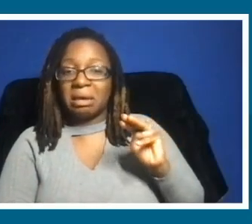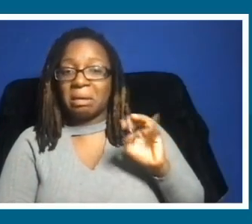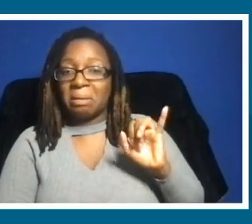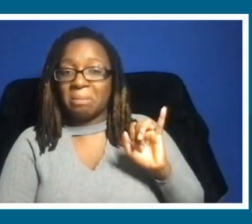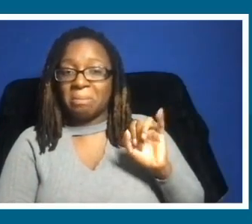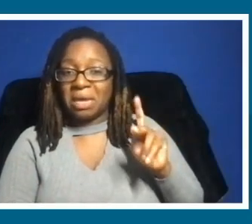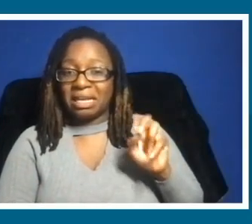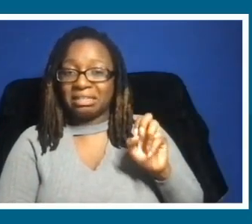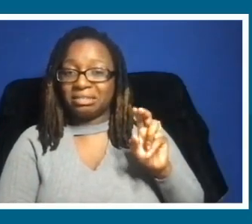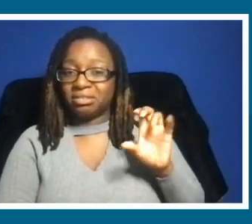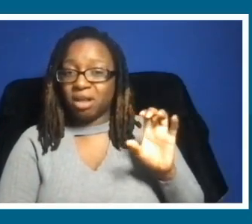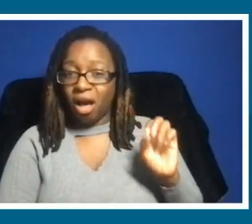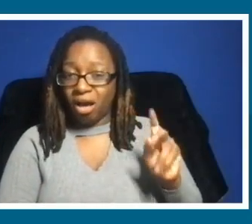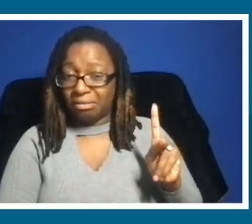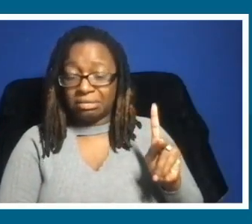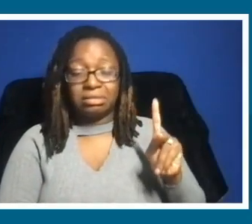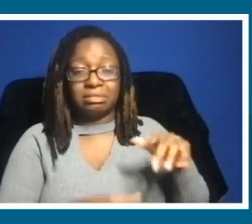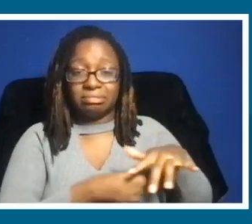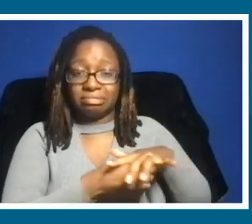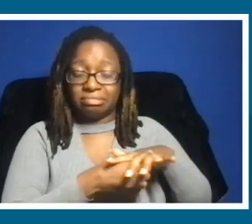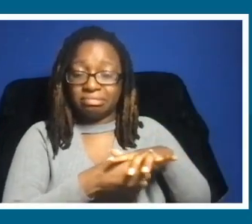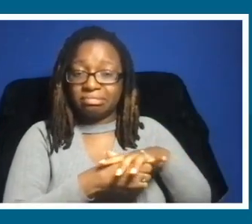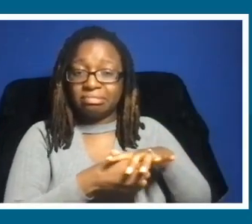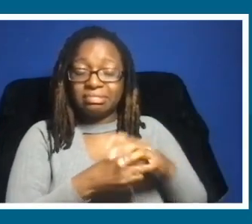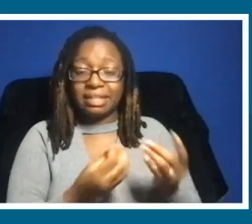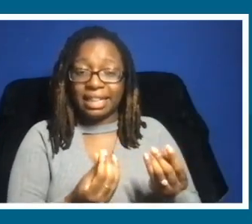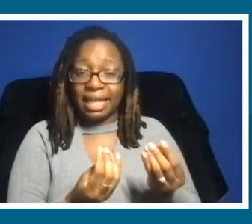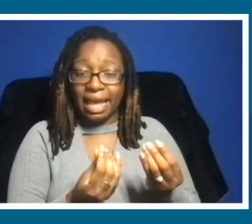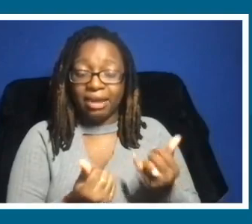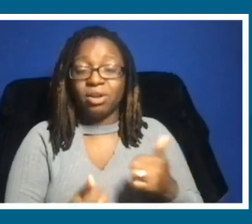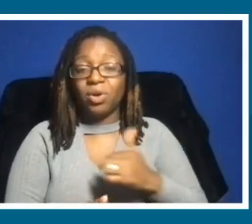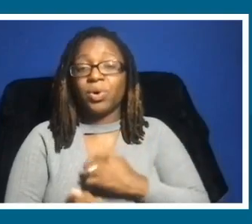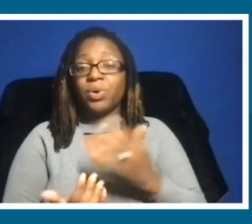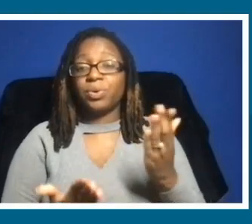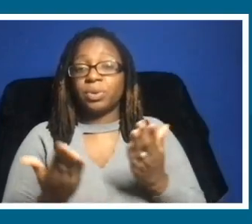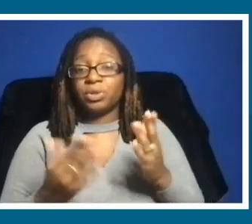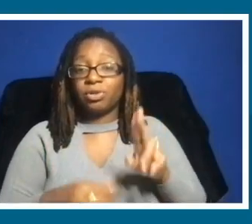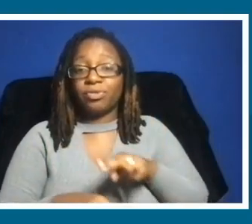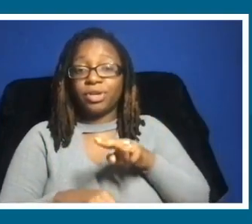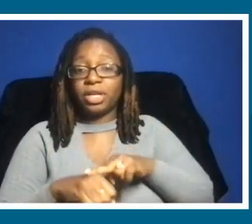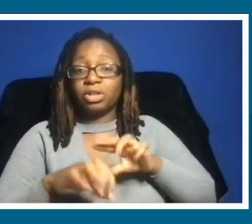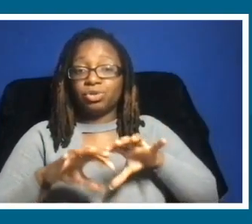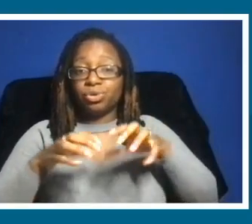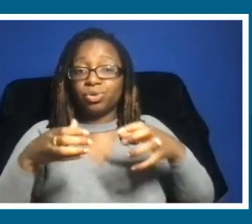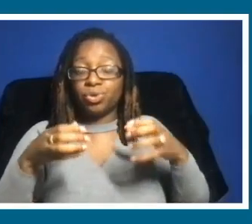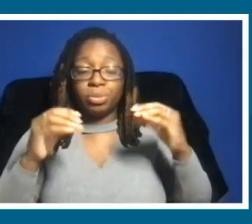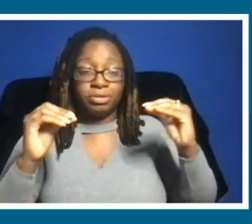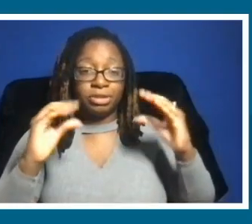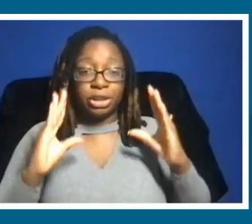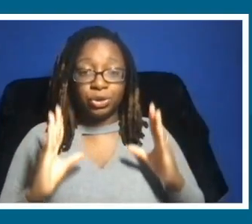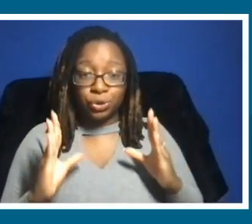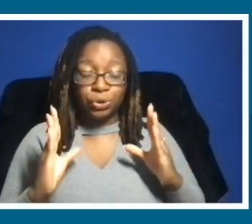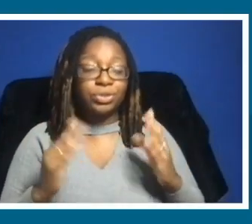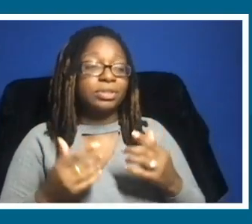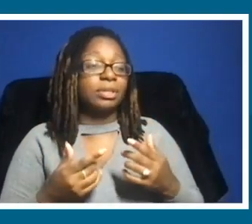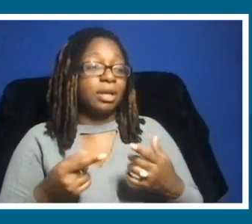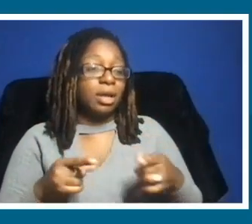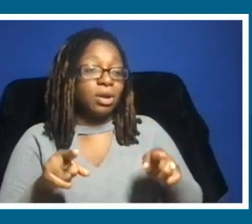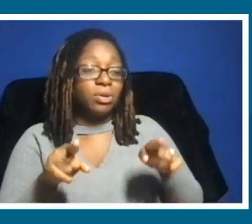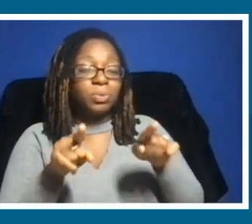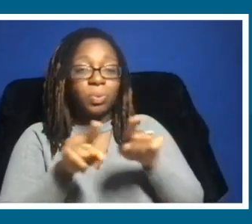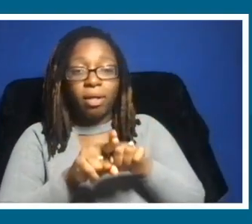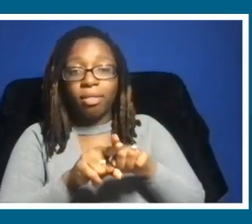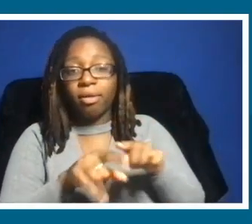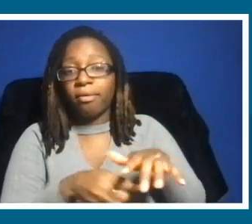and ancestral land. And we serve a national group of teachers as well as